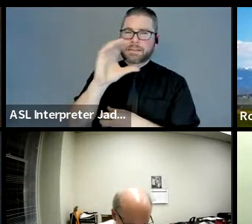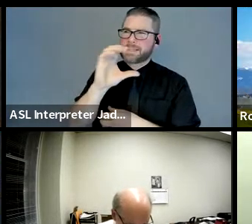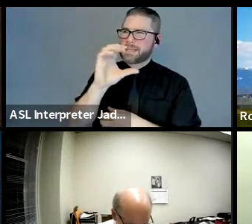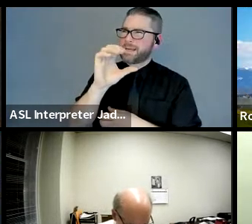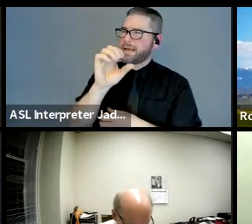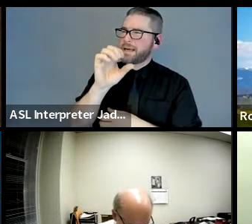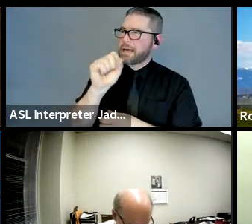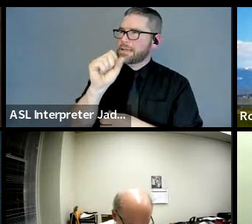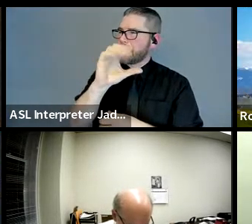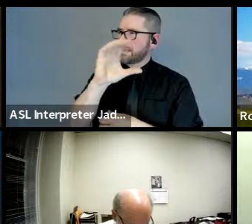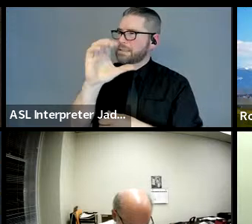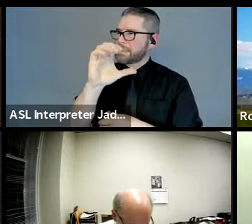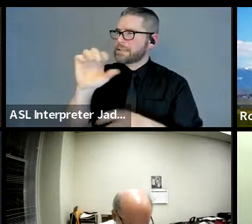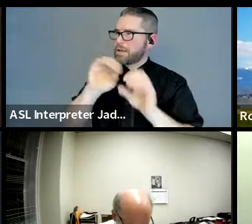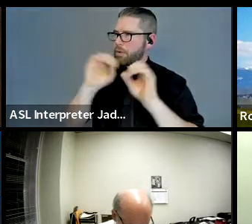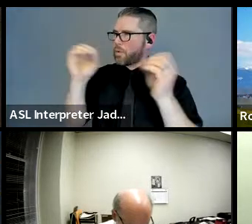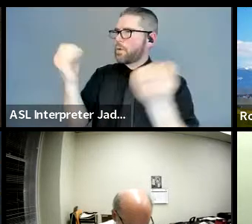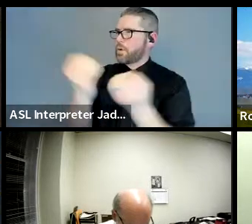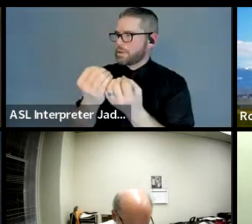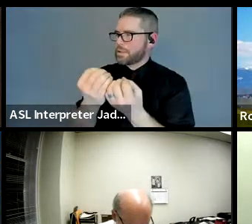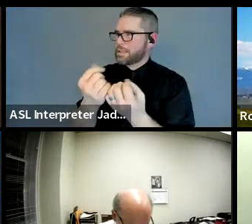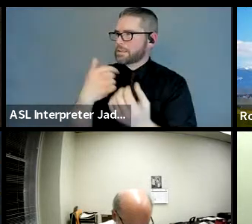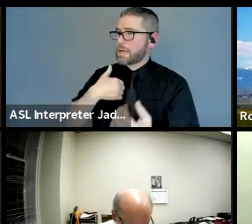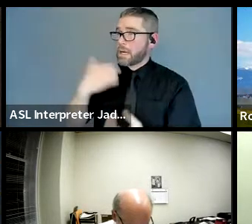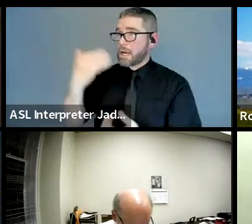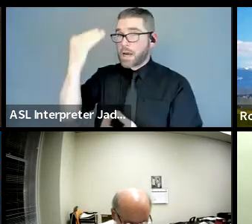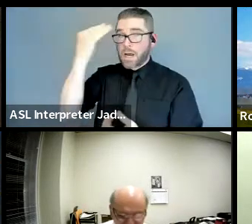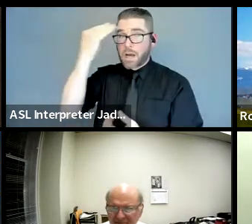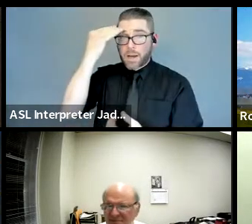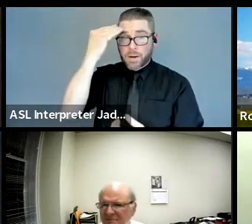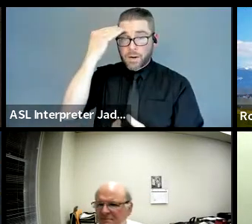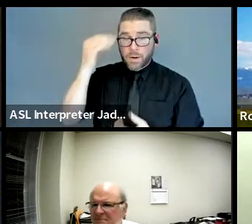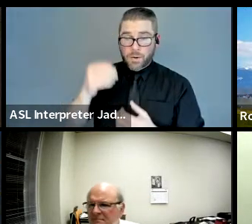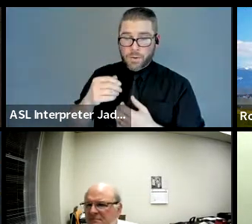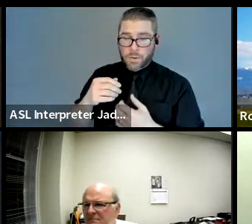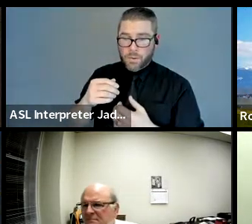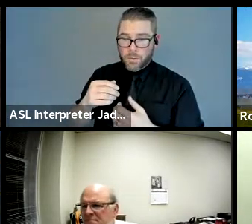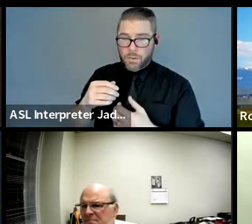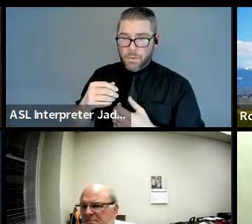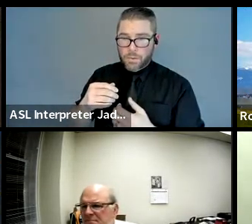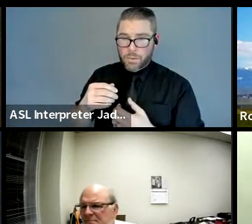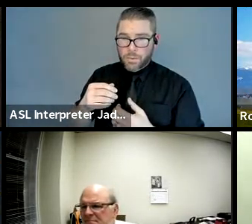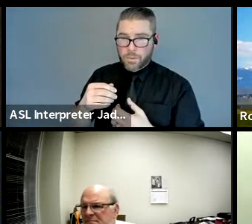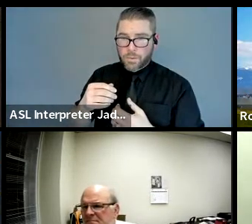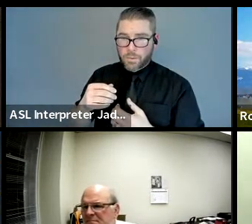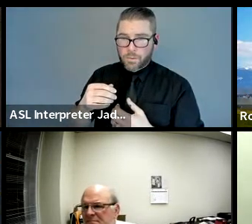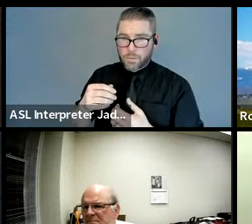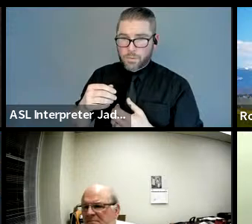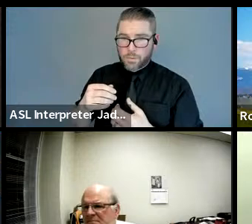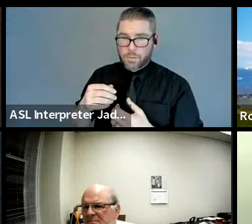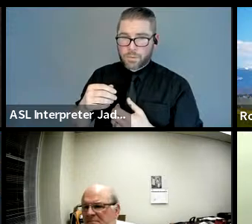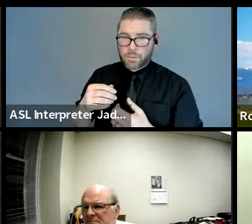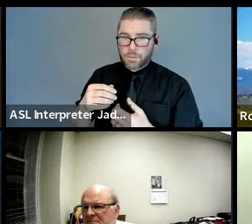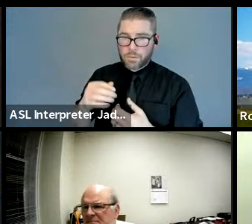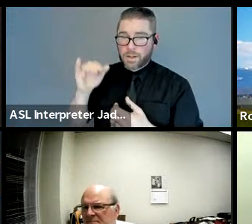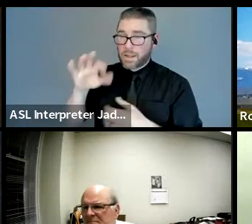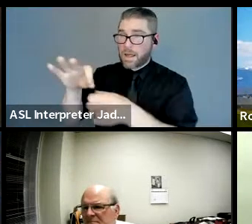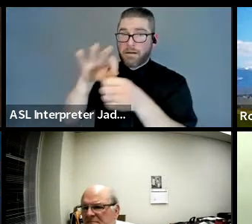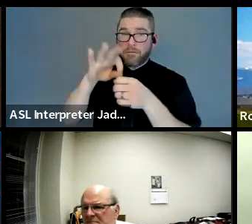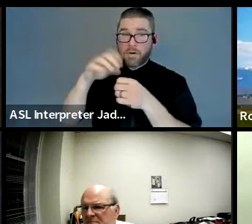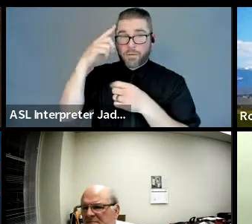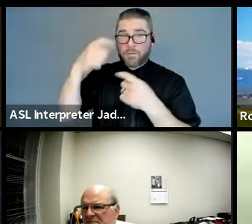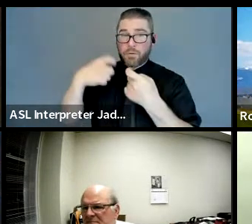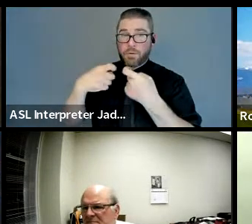organization. So I noticed that the vote is for the batteries for